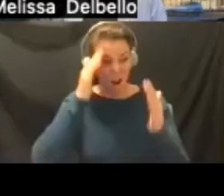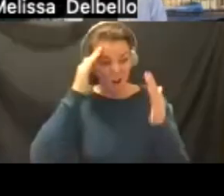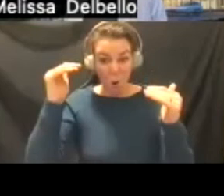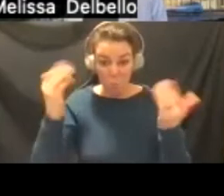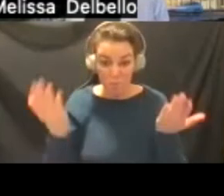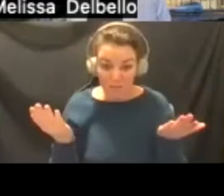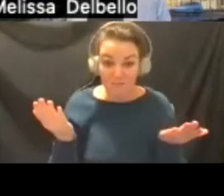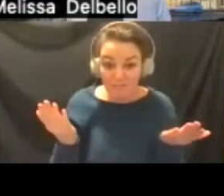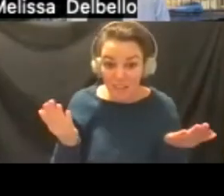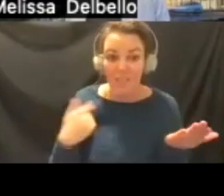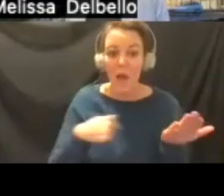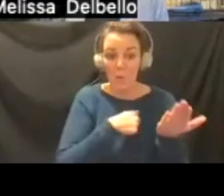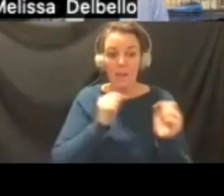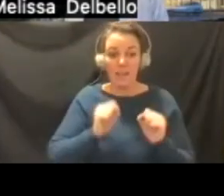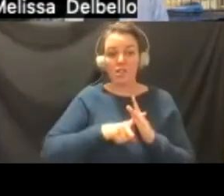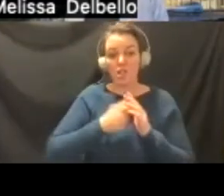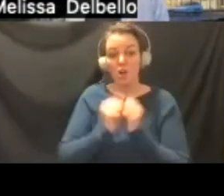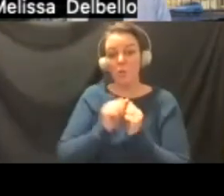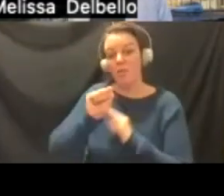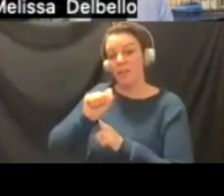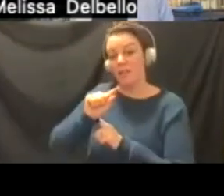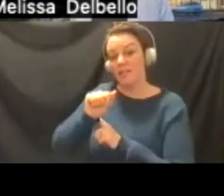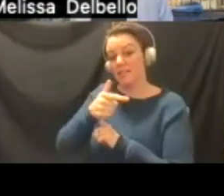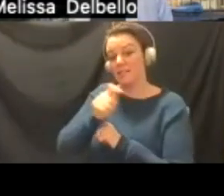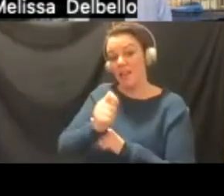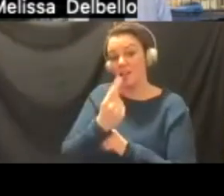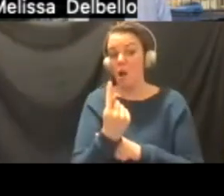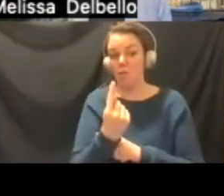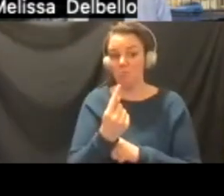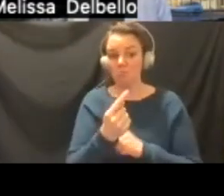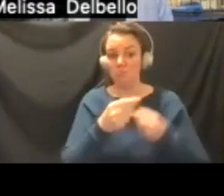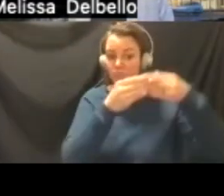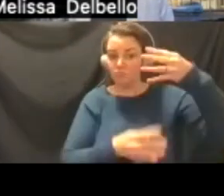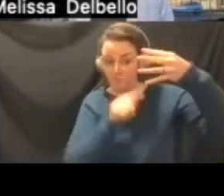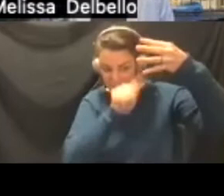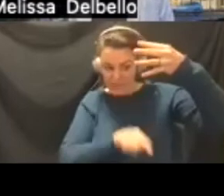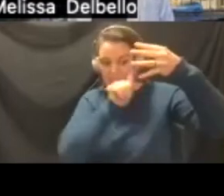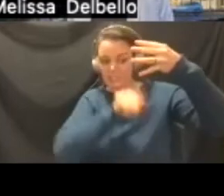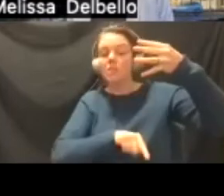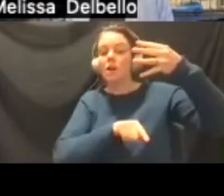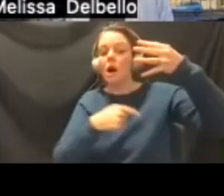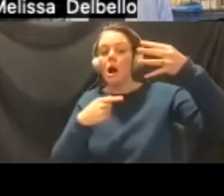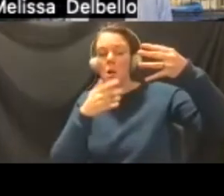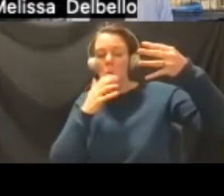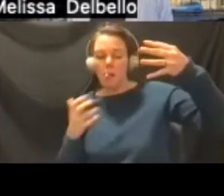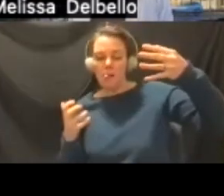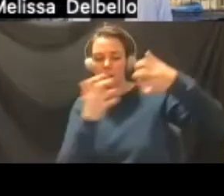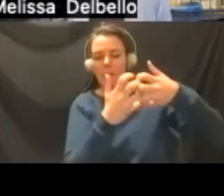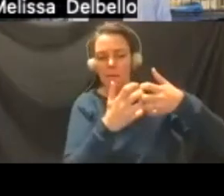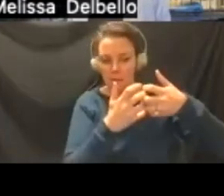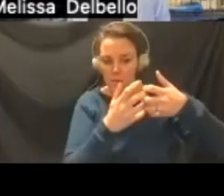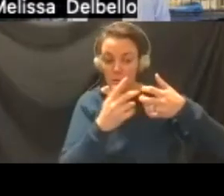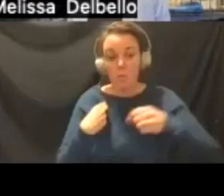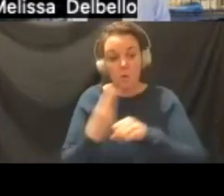can start with stage 1. We may be more willing to use you know, different types of intervention